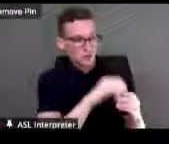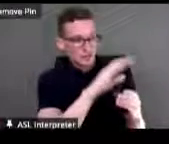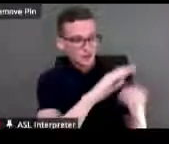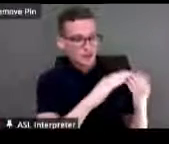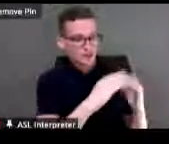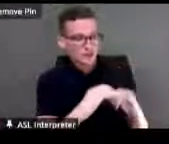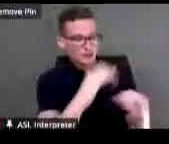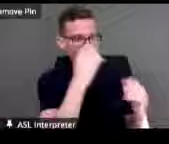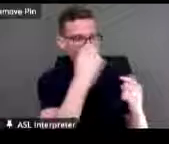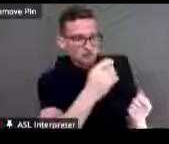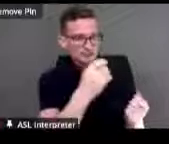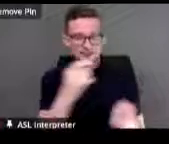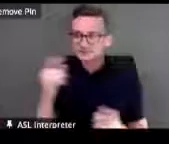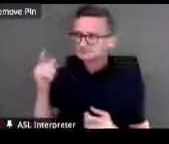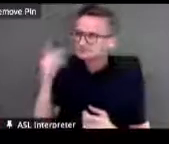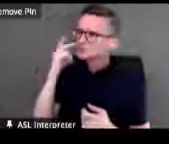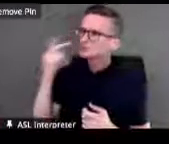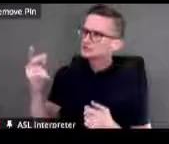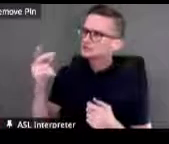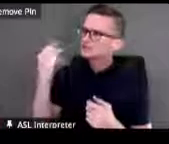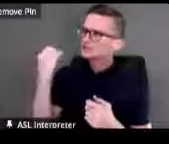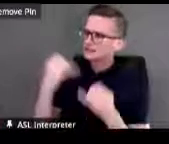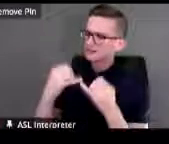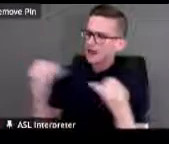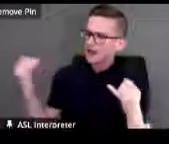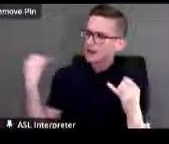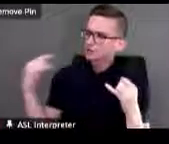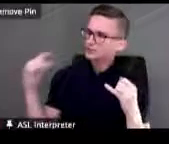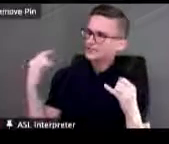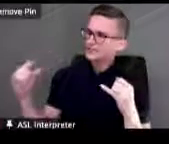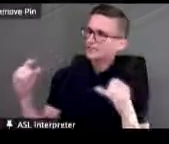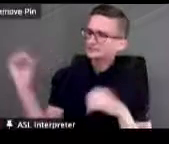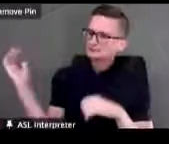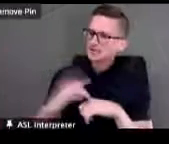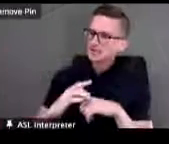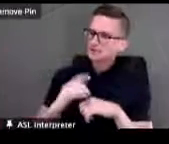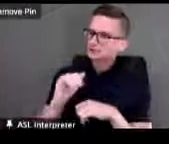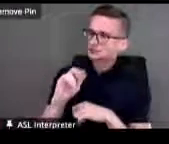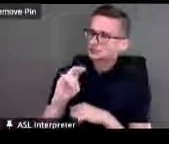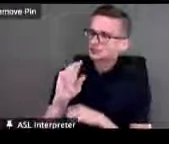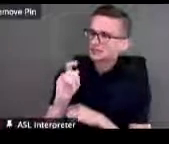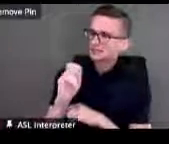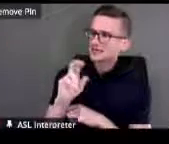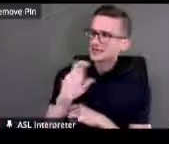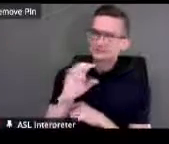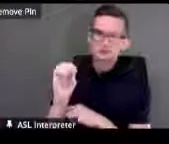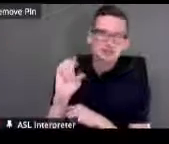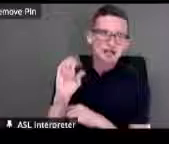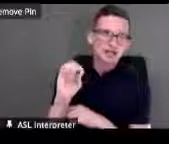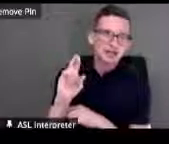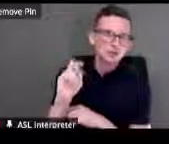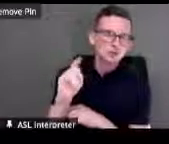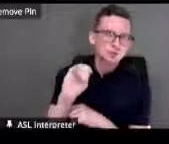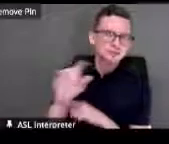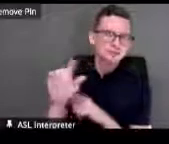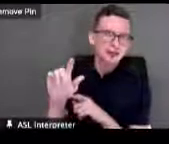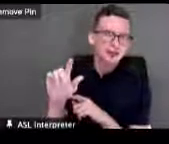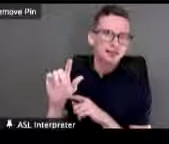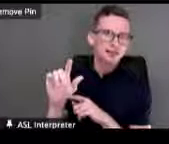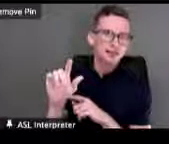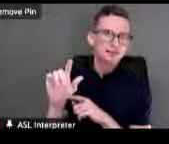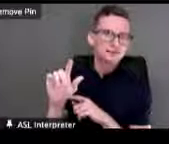if you see the green line and how it dips into Lancaster and Quartz Hill, Yes. That area, yes, be below the